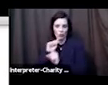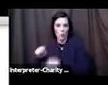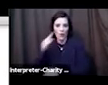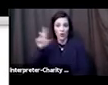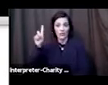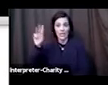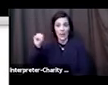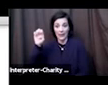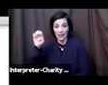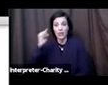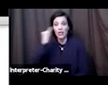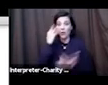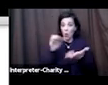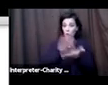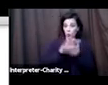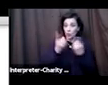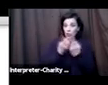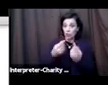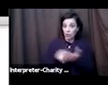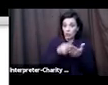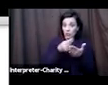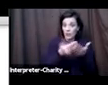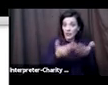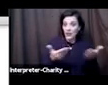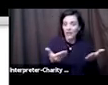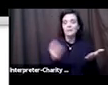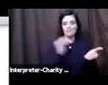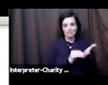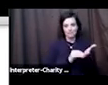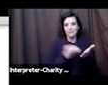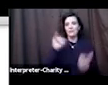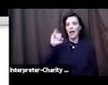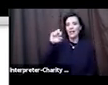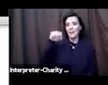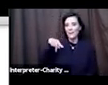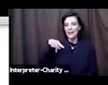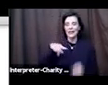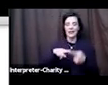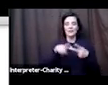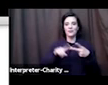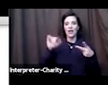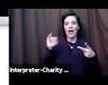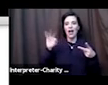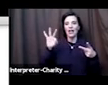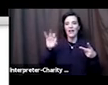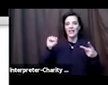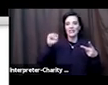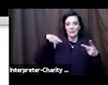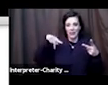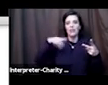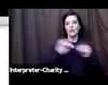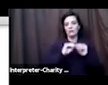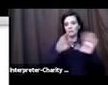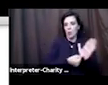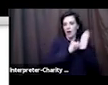school district to pay for a device, usually then in the IEP or the IFSP, then we're going to focus on that educational piece. So it